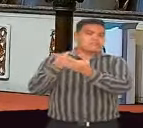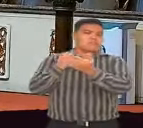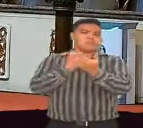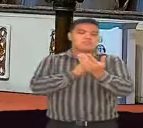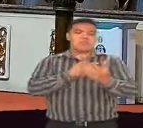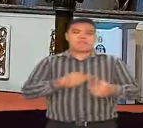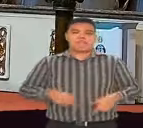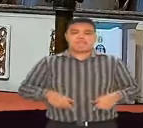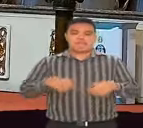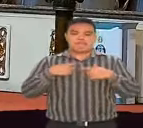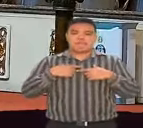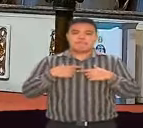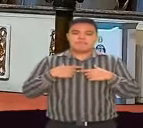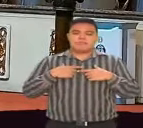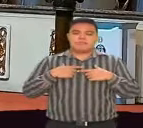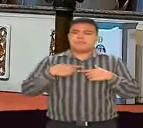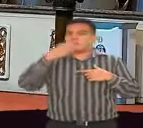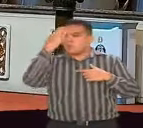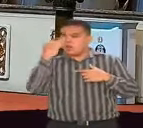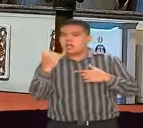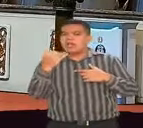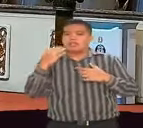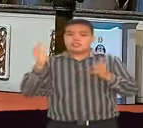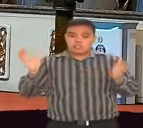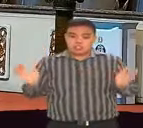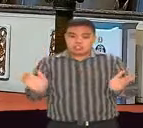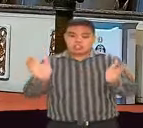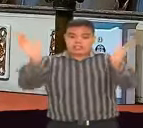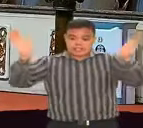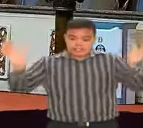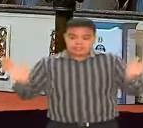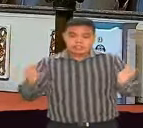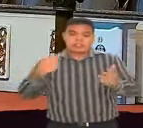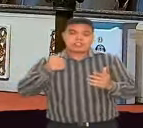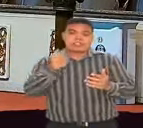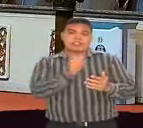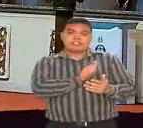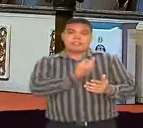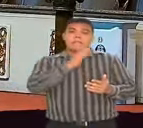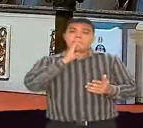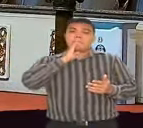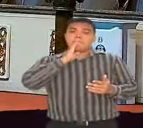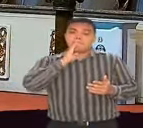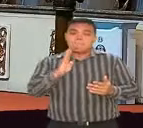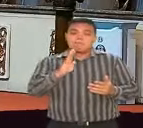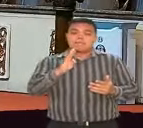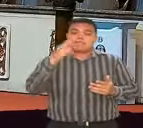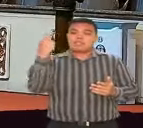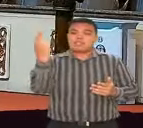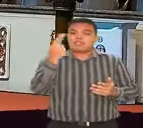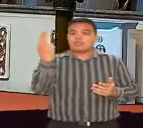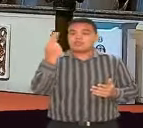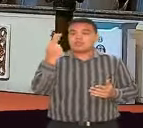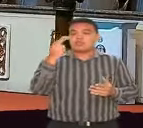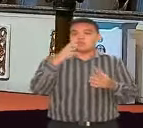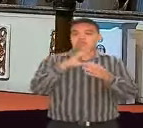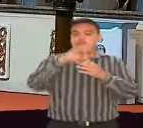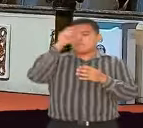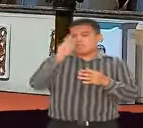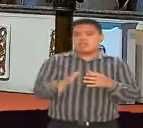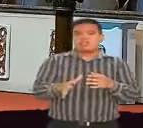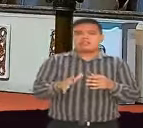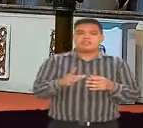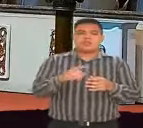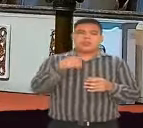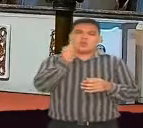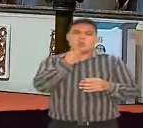miracle in our life. And that is why the challenge tonight is be used of God. Now,